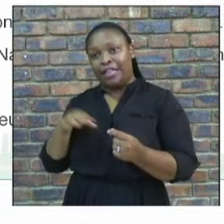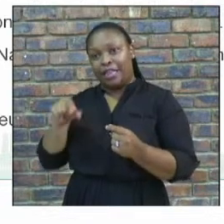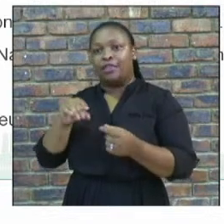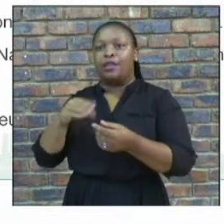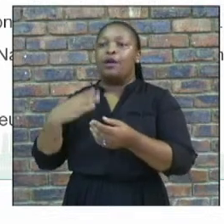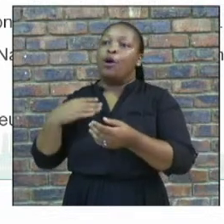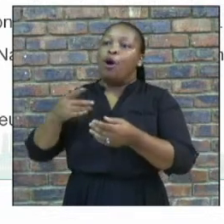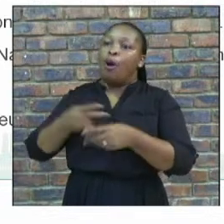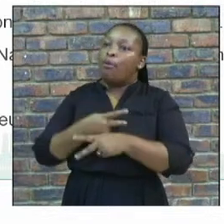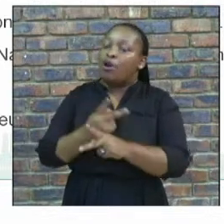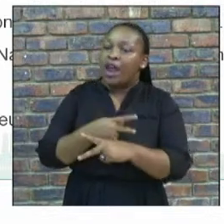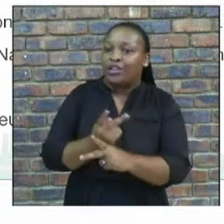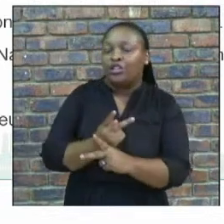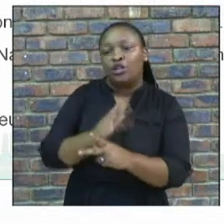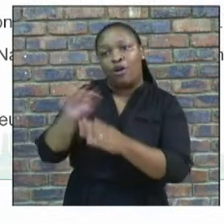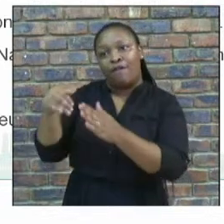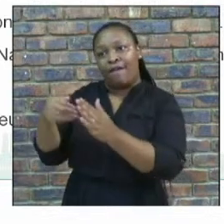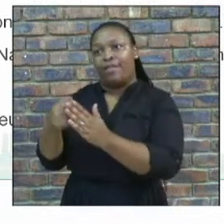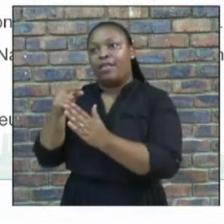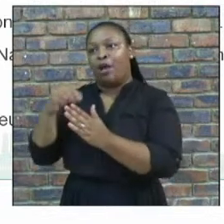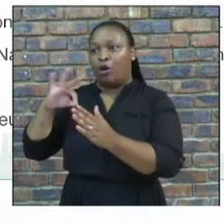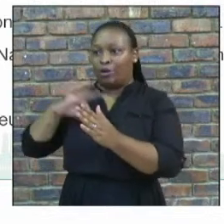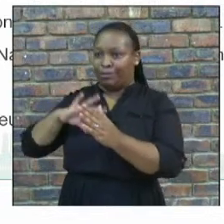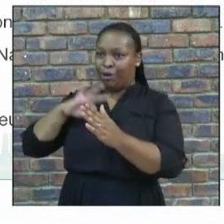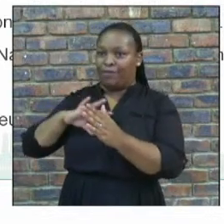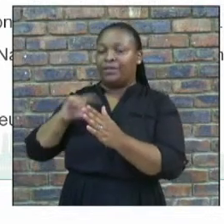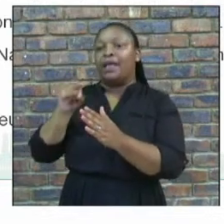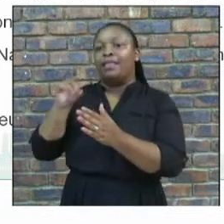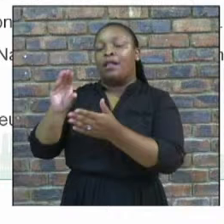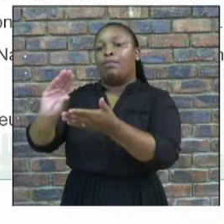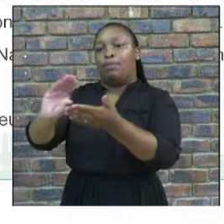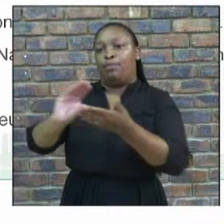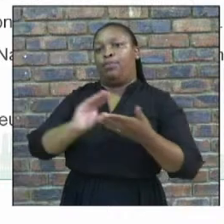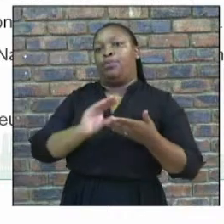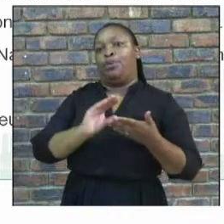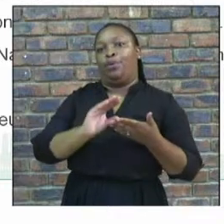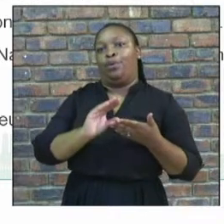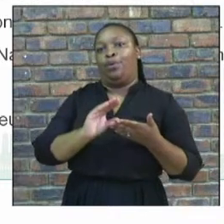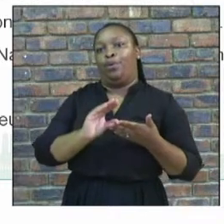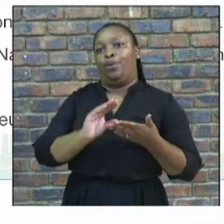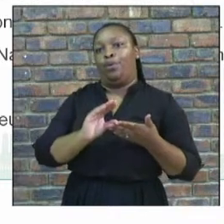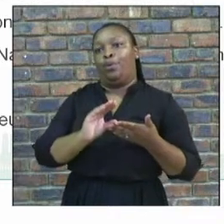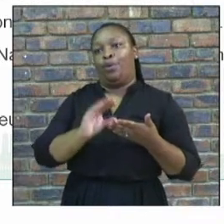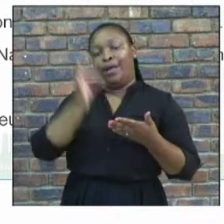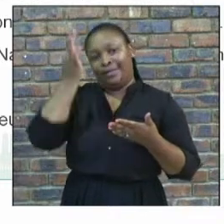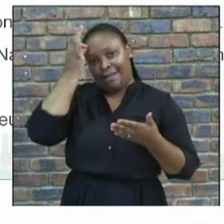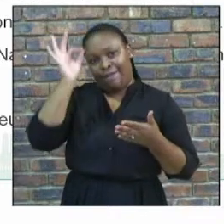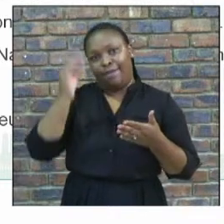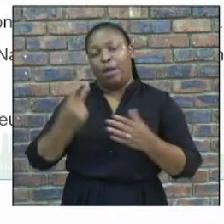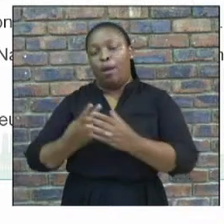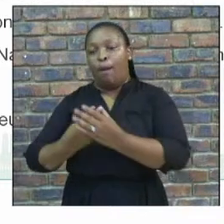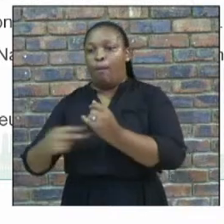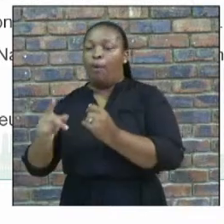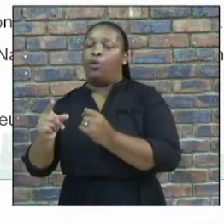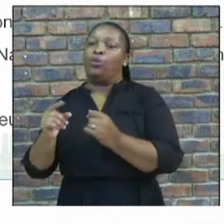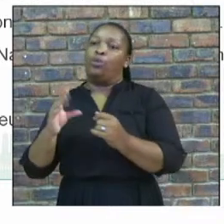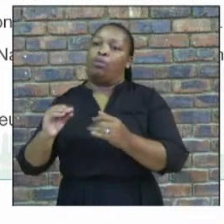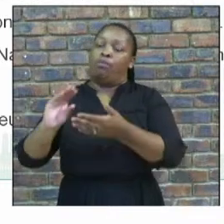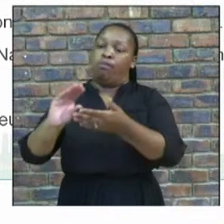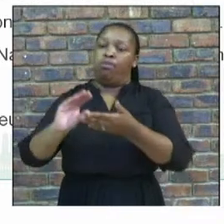production and exploration of petroleum right. And how it is going to benefit, it is going to